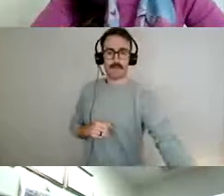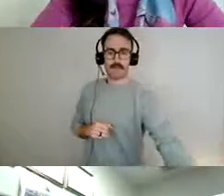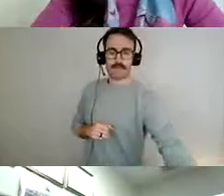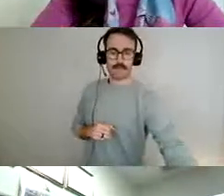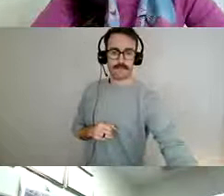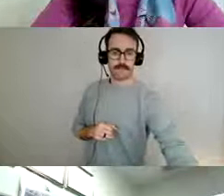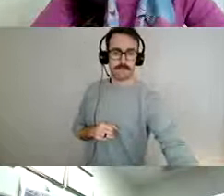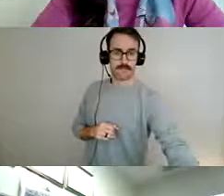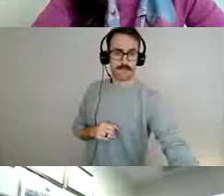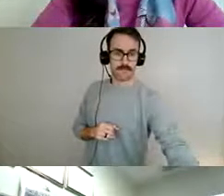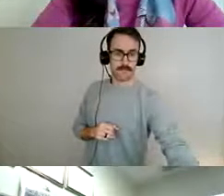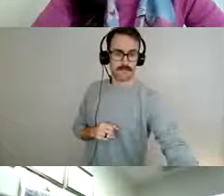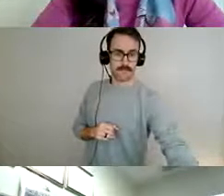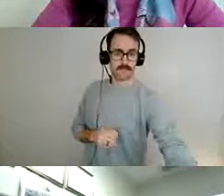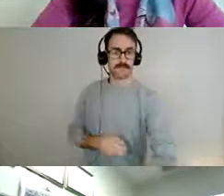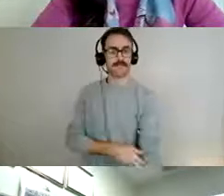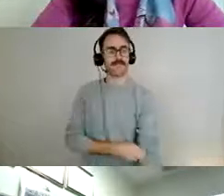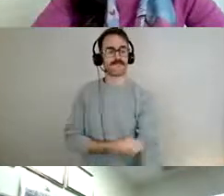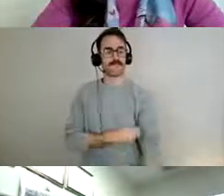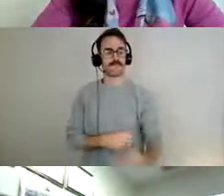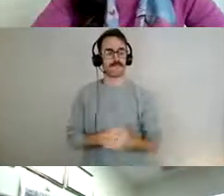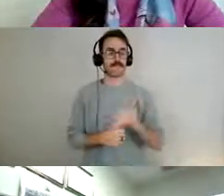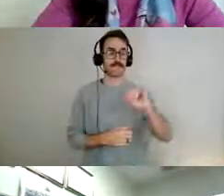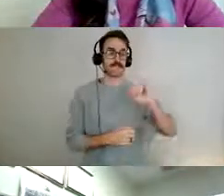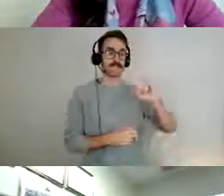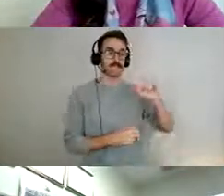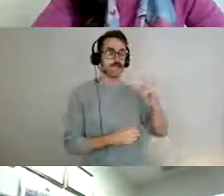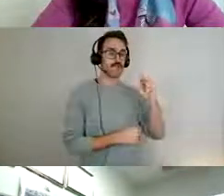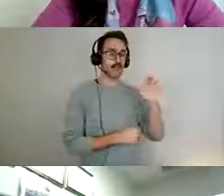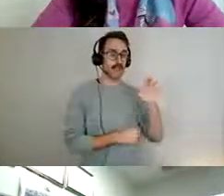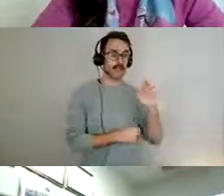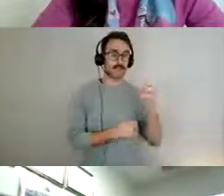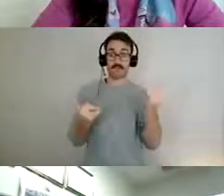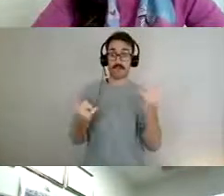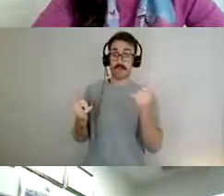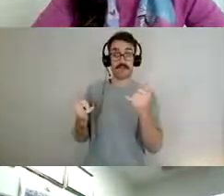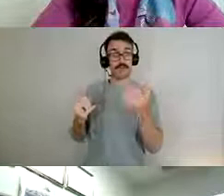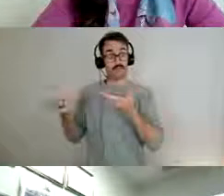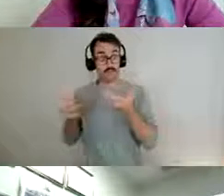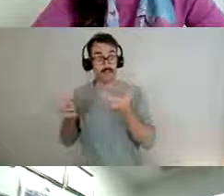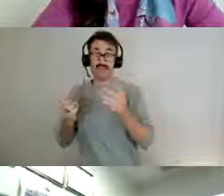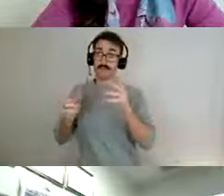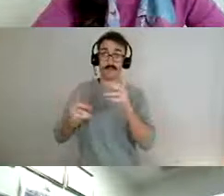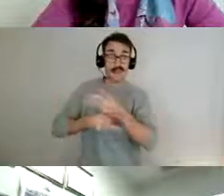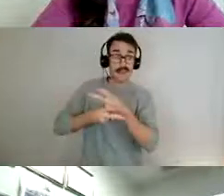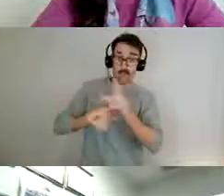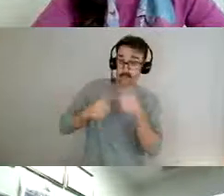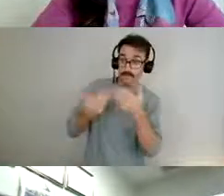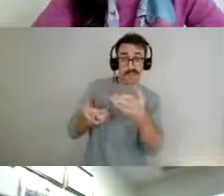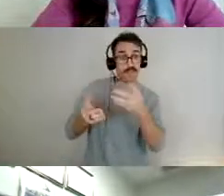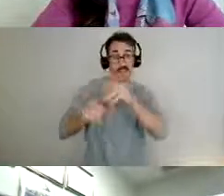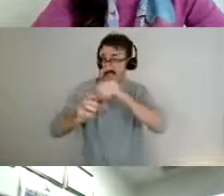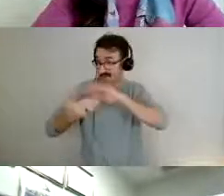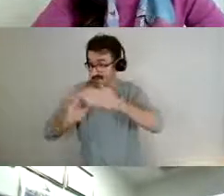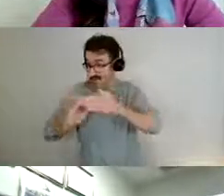But I am just, yeah, I mean, it's either a service or care provider in the community, service or care provider in